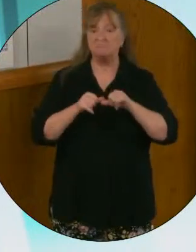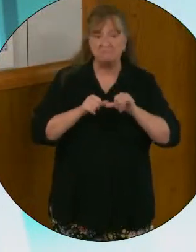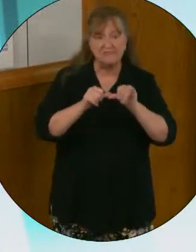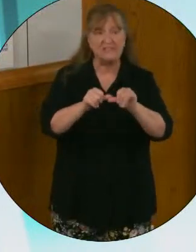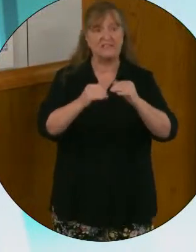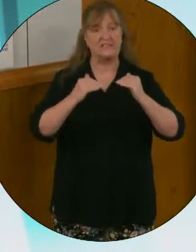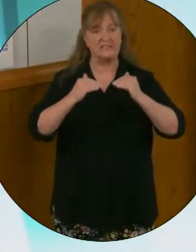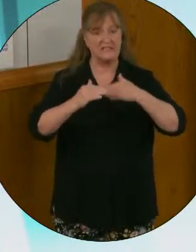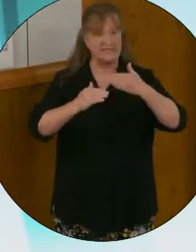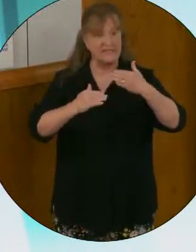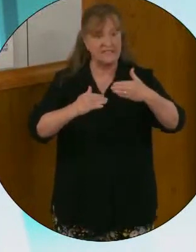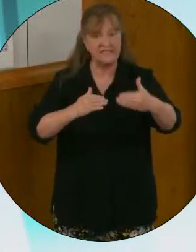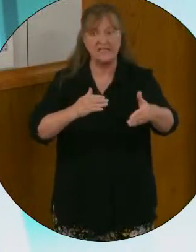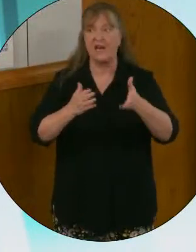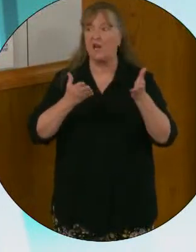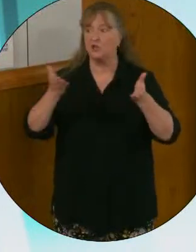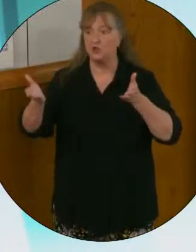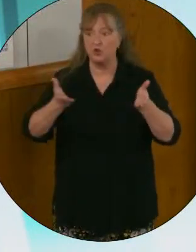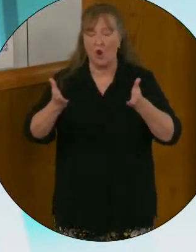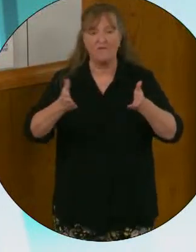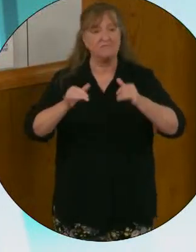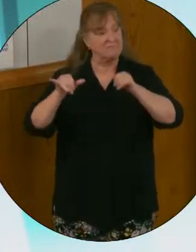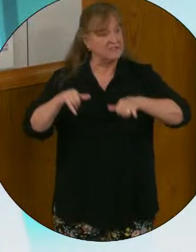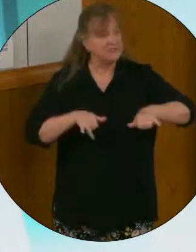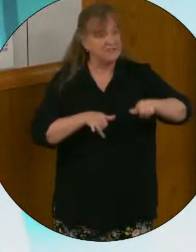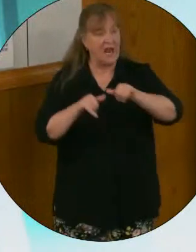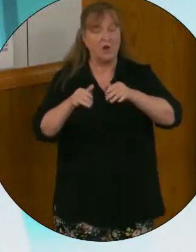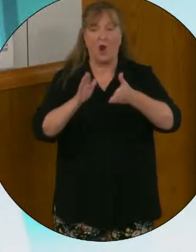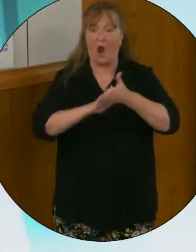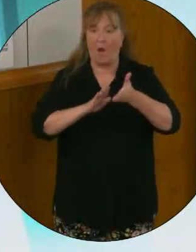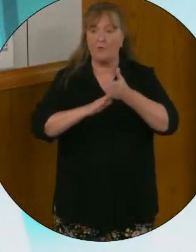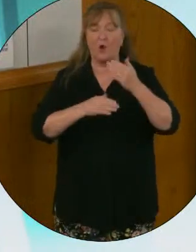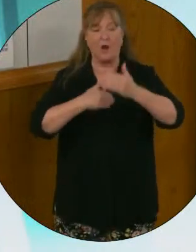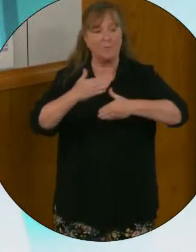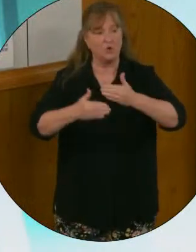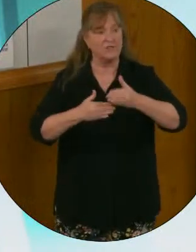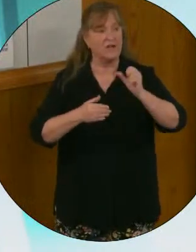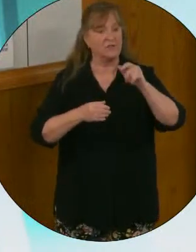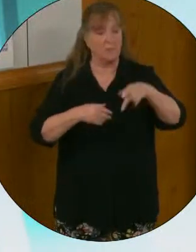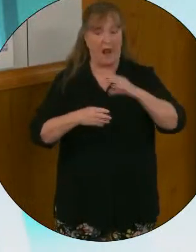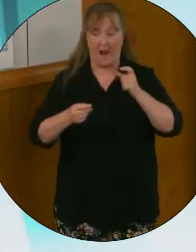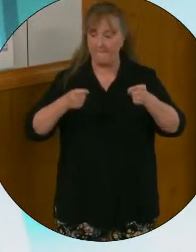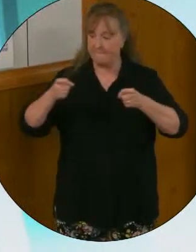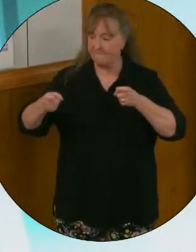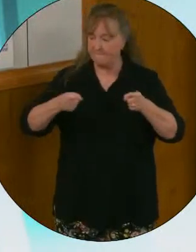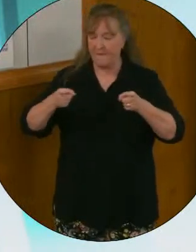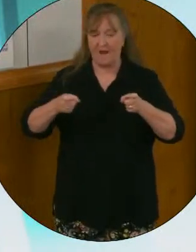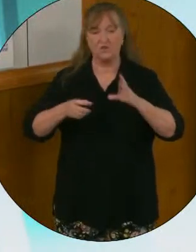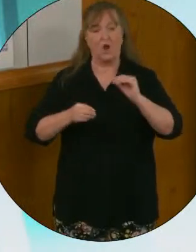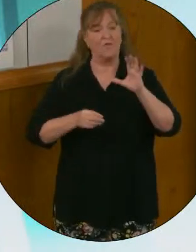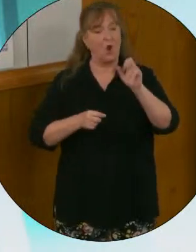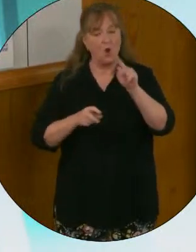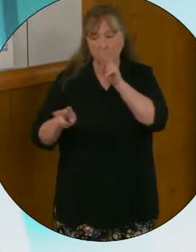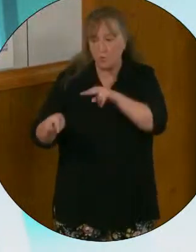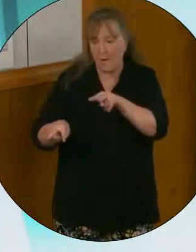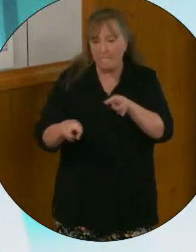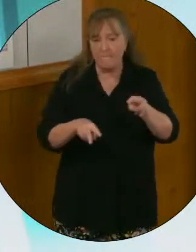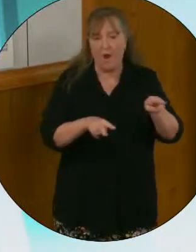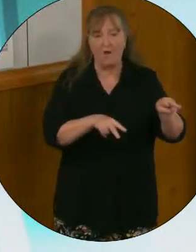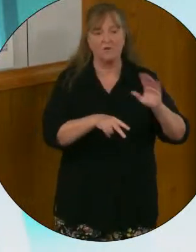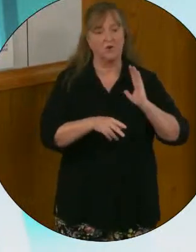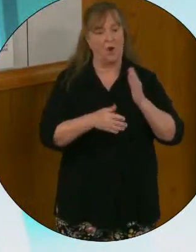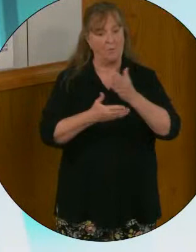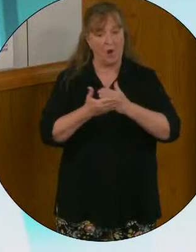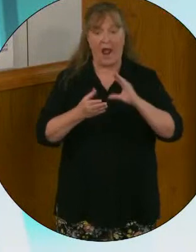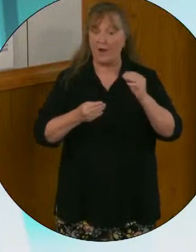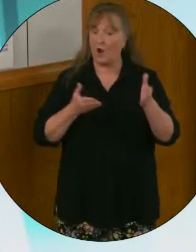We've implemented standard operating procedures and policies to eliminate exceptions and manage administrative costs. We monitor our performance